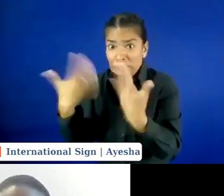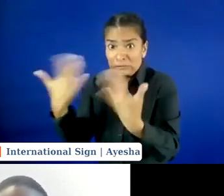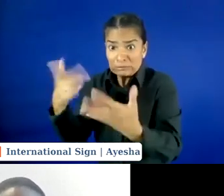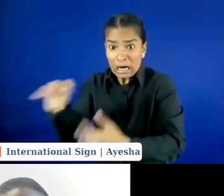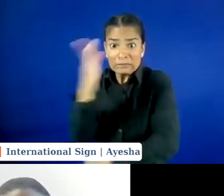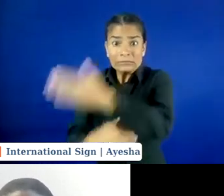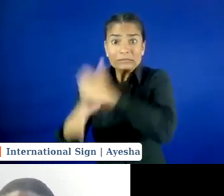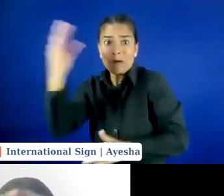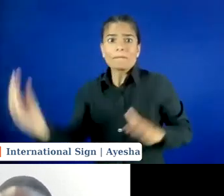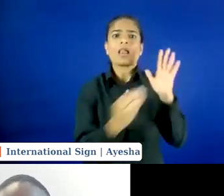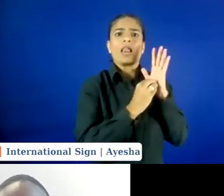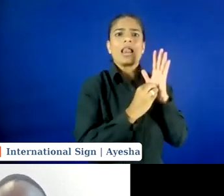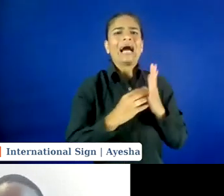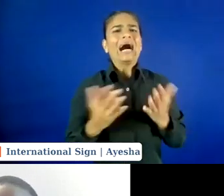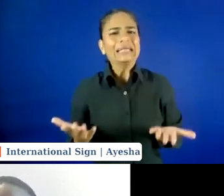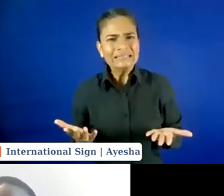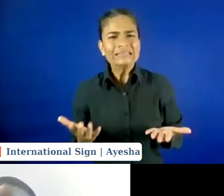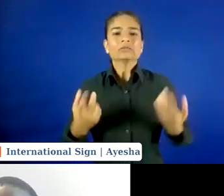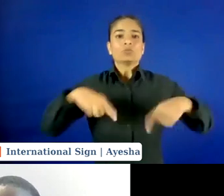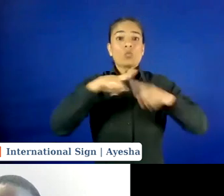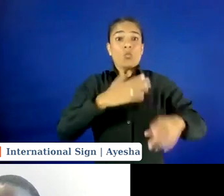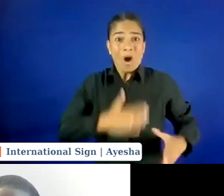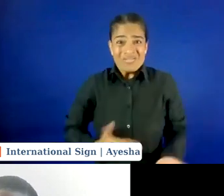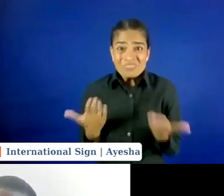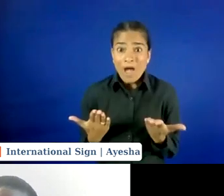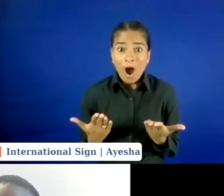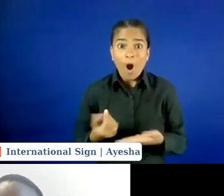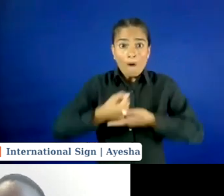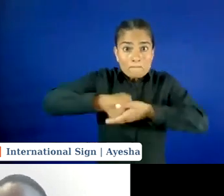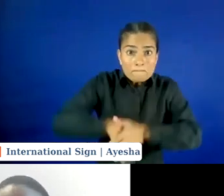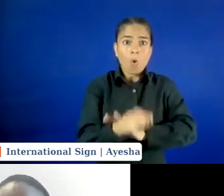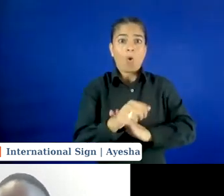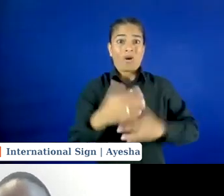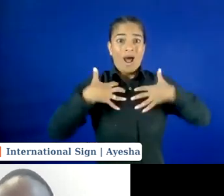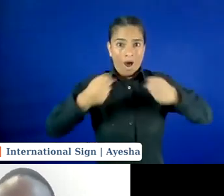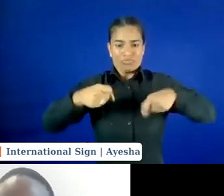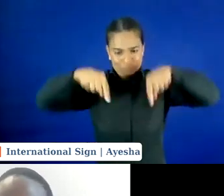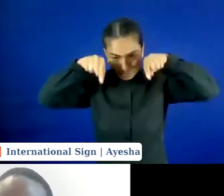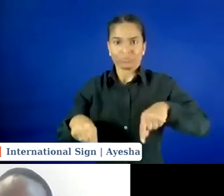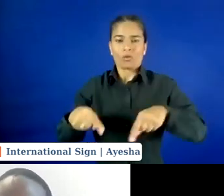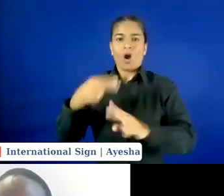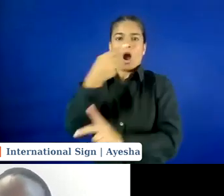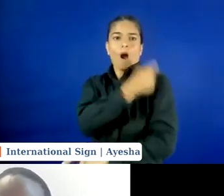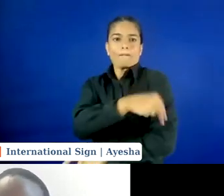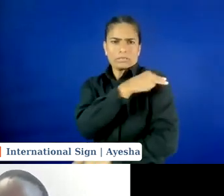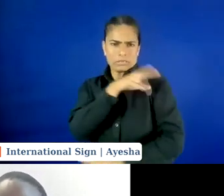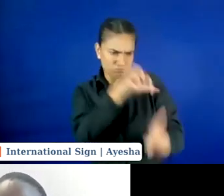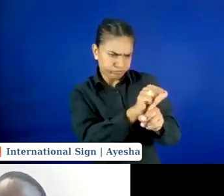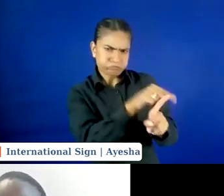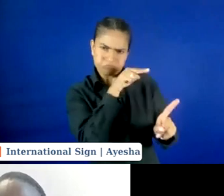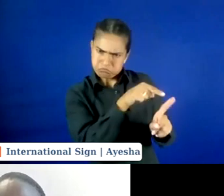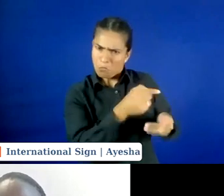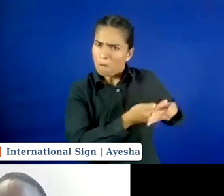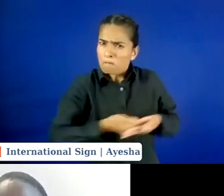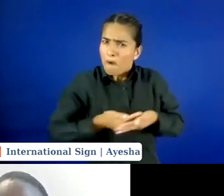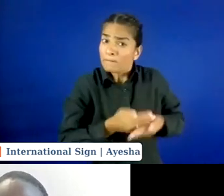it's congenital, somebody's born with it, or maybe as a result of a health outcome. Part of the standard procedure we are trying to see